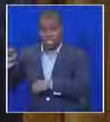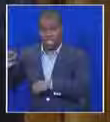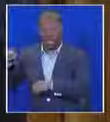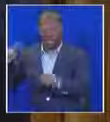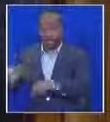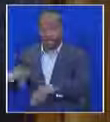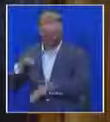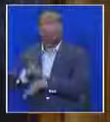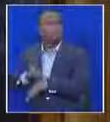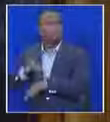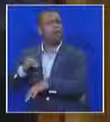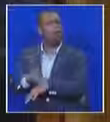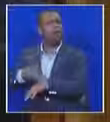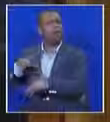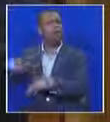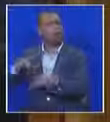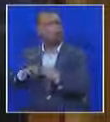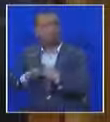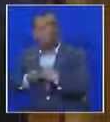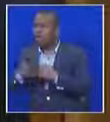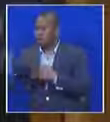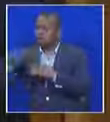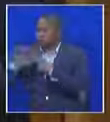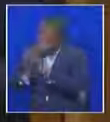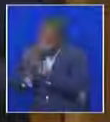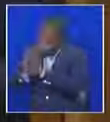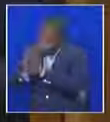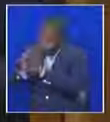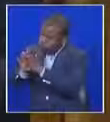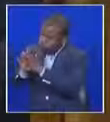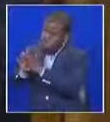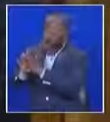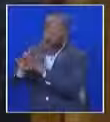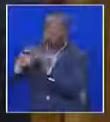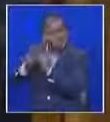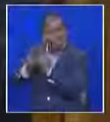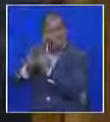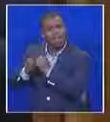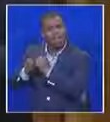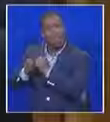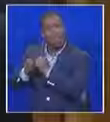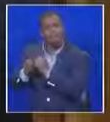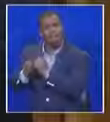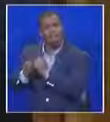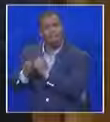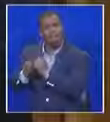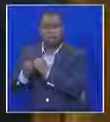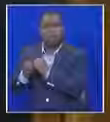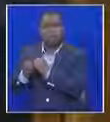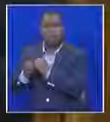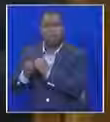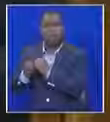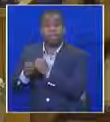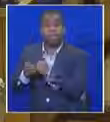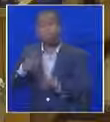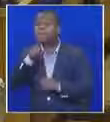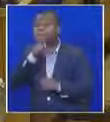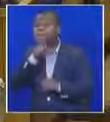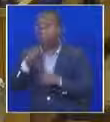trouble. We are trying to get the SAA out of trouble. And therefore,